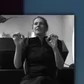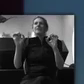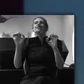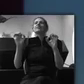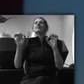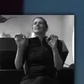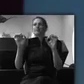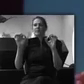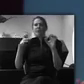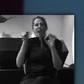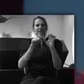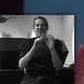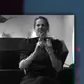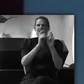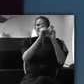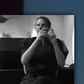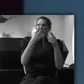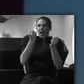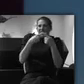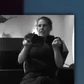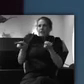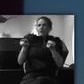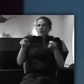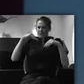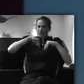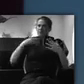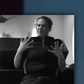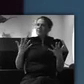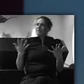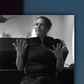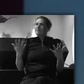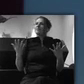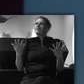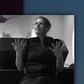the difference, it will start to attack both types of cells.